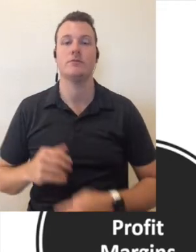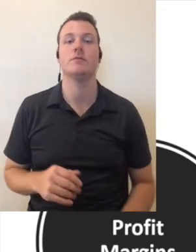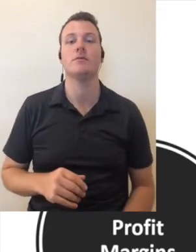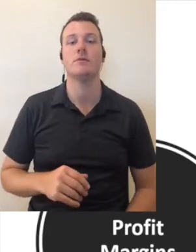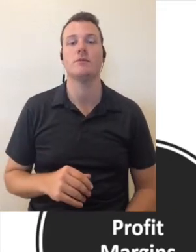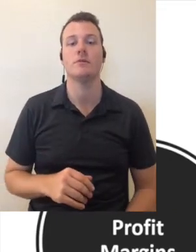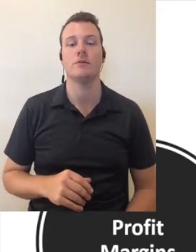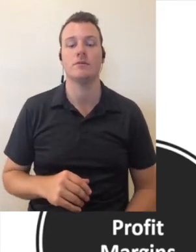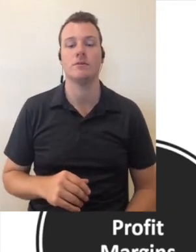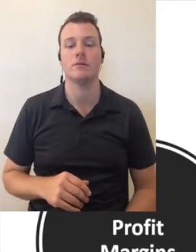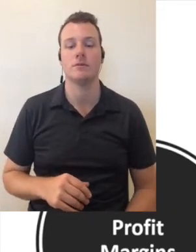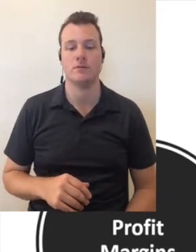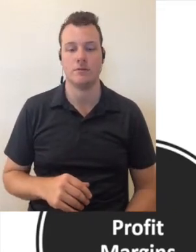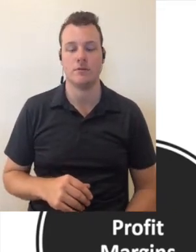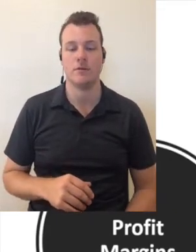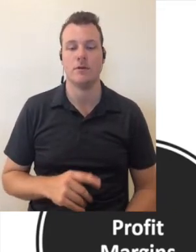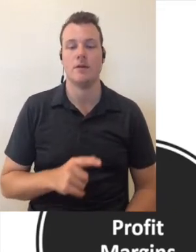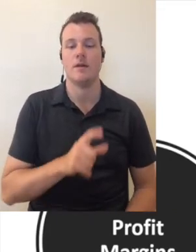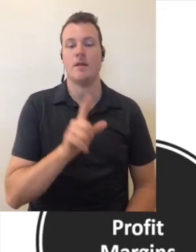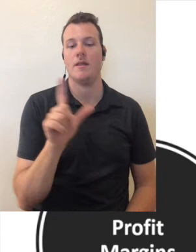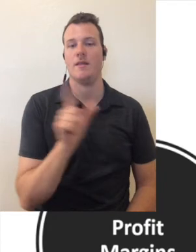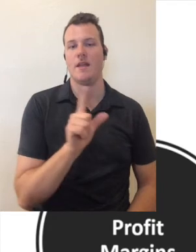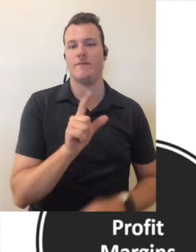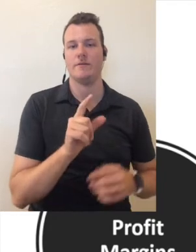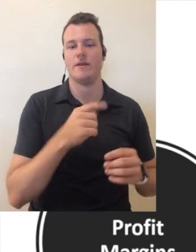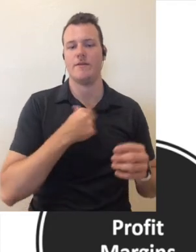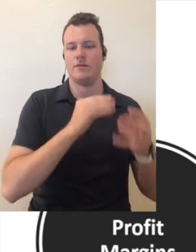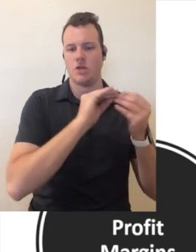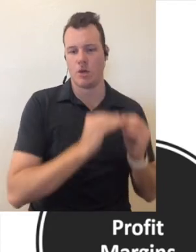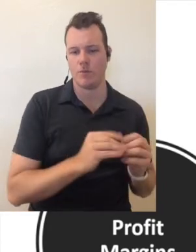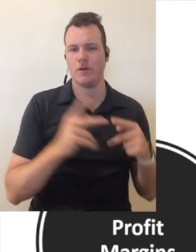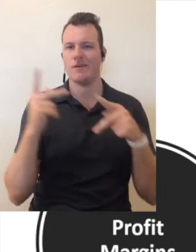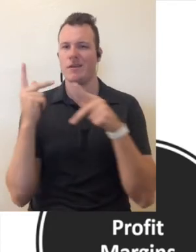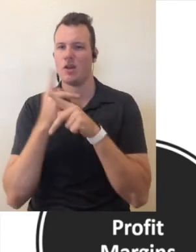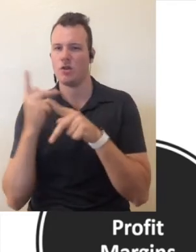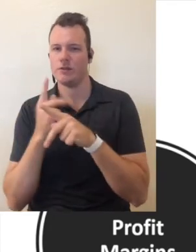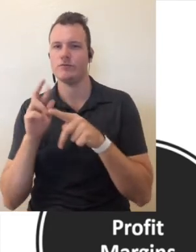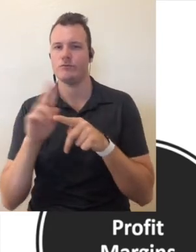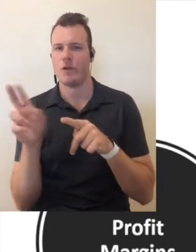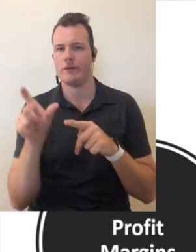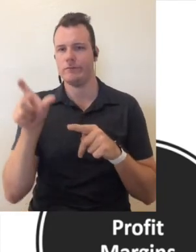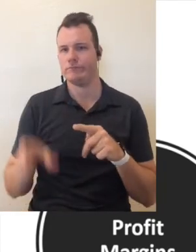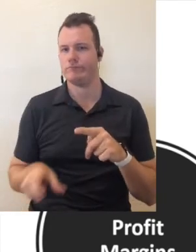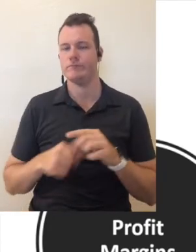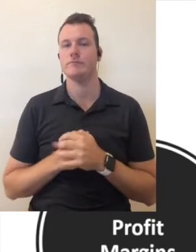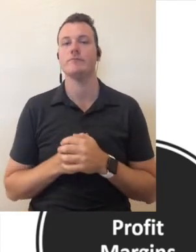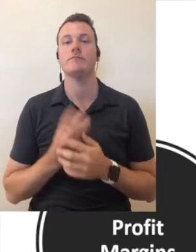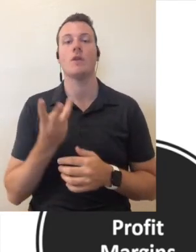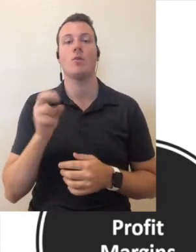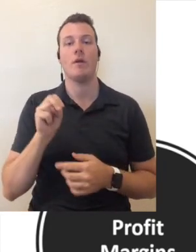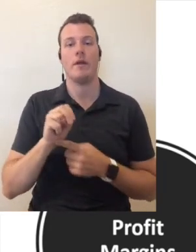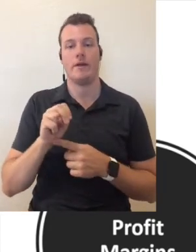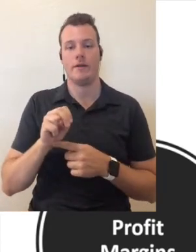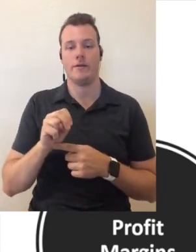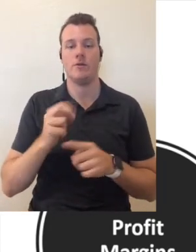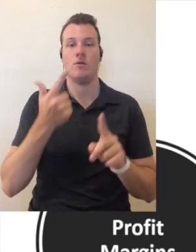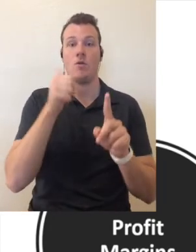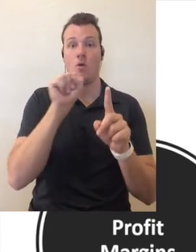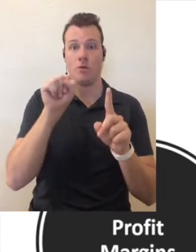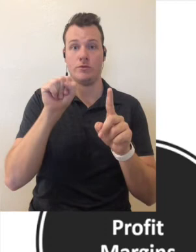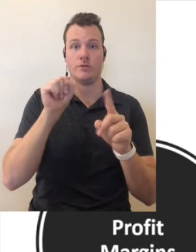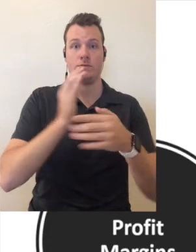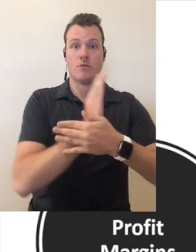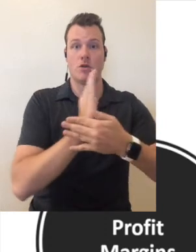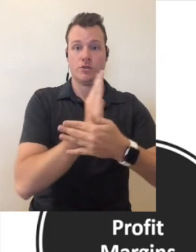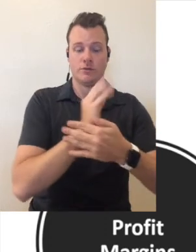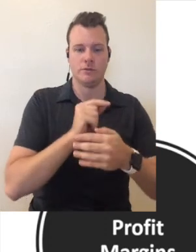your operating margin, and your profit margin. And so the data is on the left-hand column. The calculations are on the